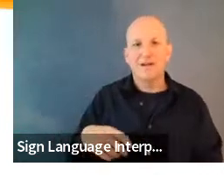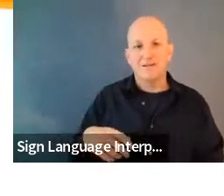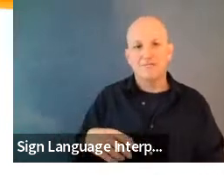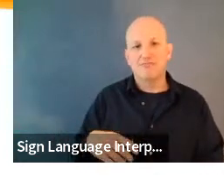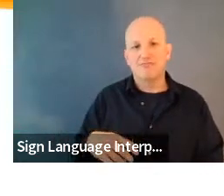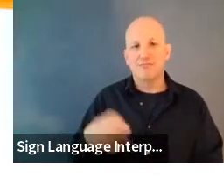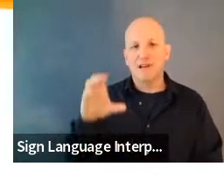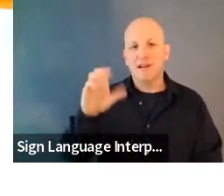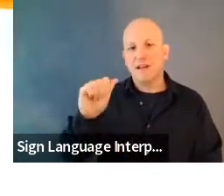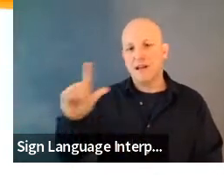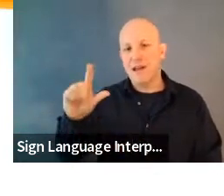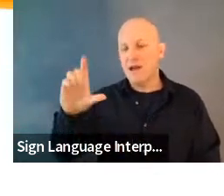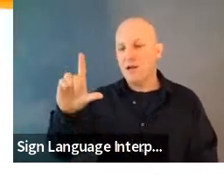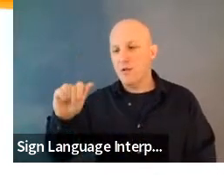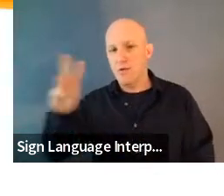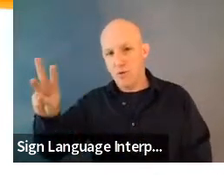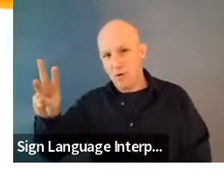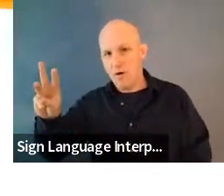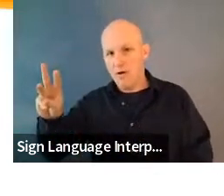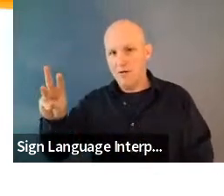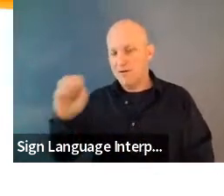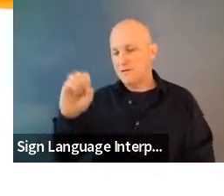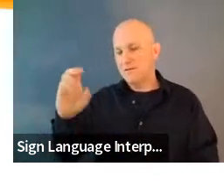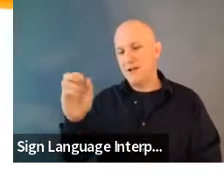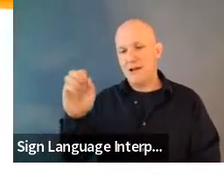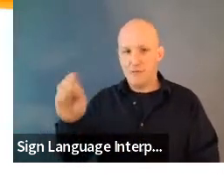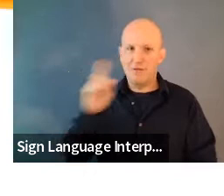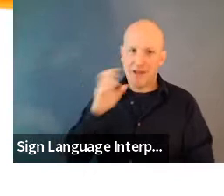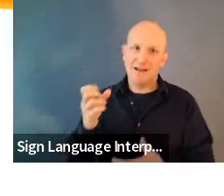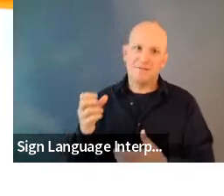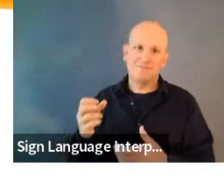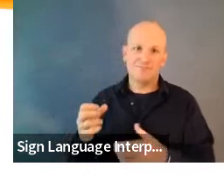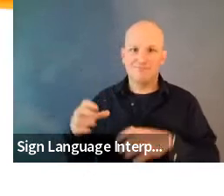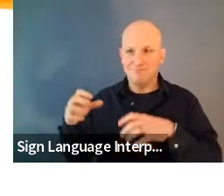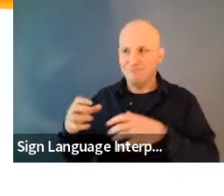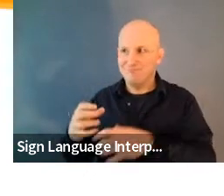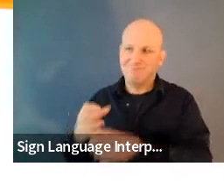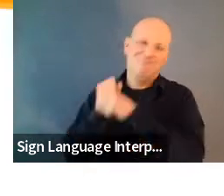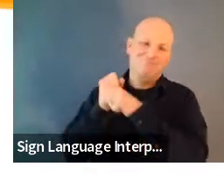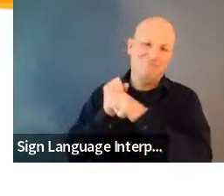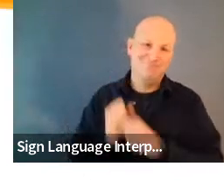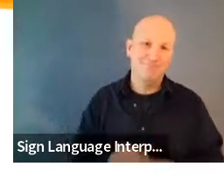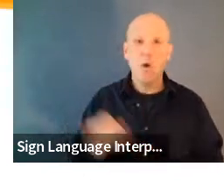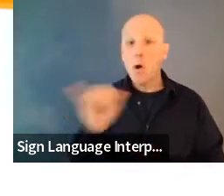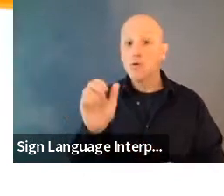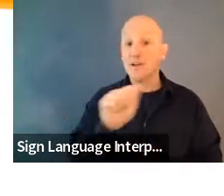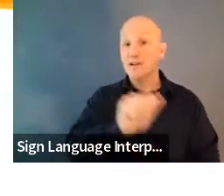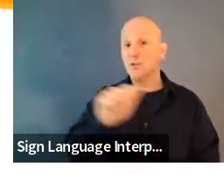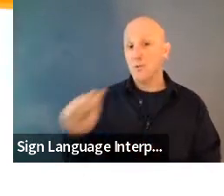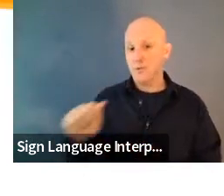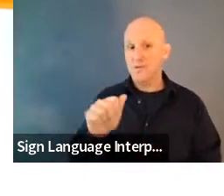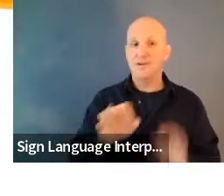started with. In addition to the Cal Law Scholar Certificate, students also have the option to complete our associate's degree for transfer in